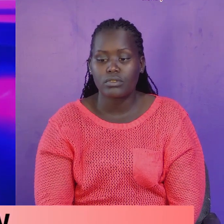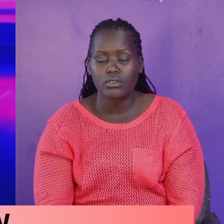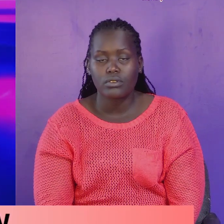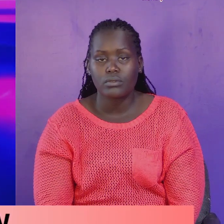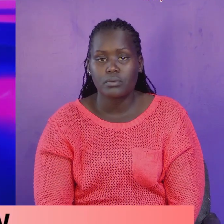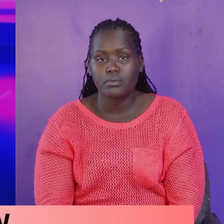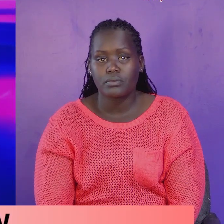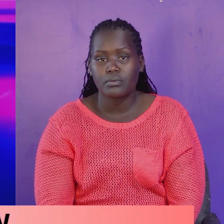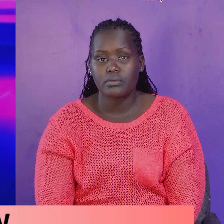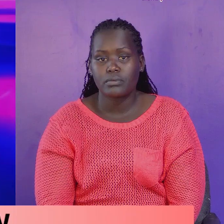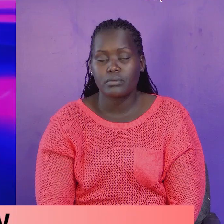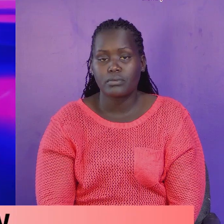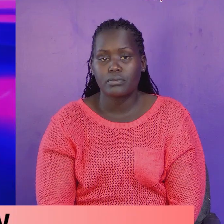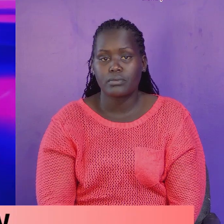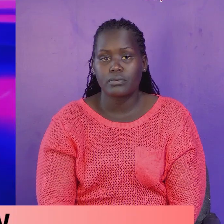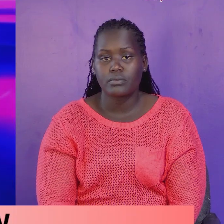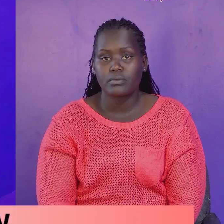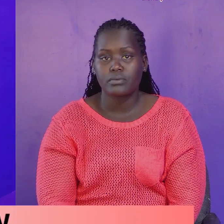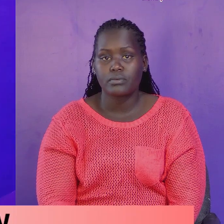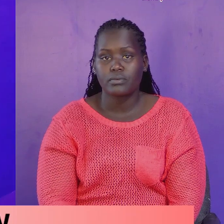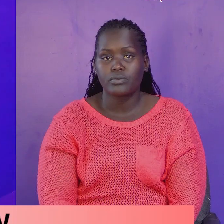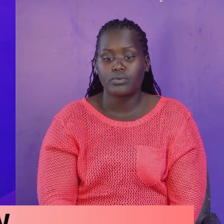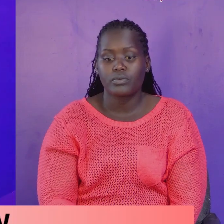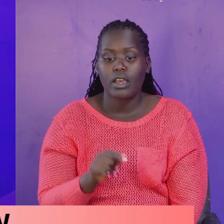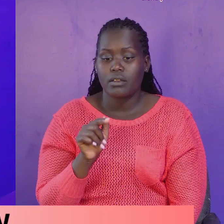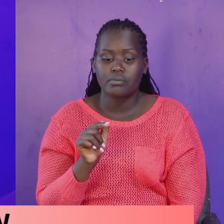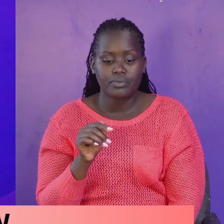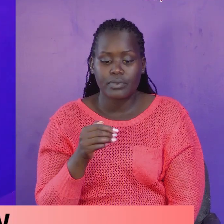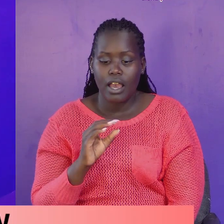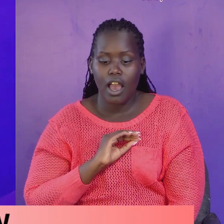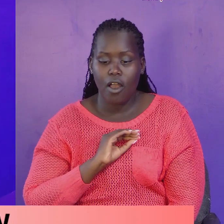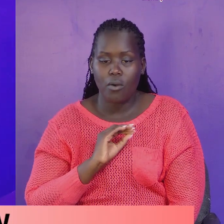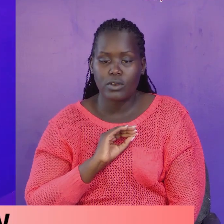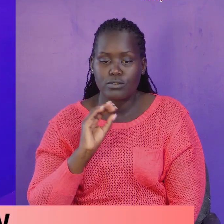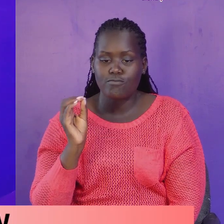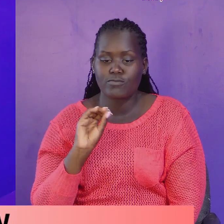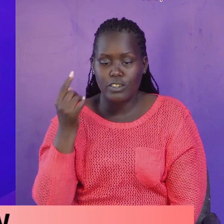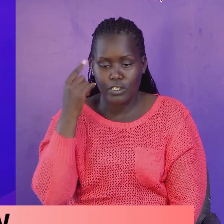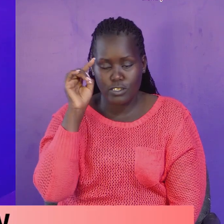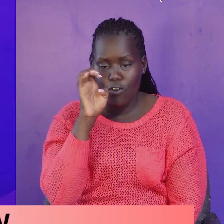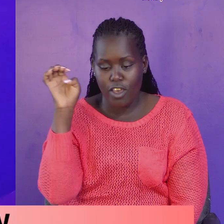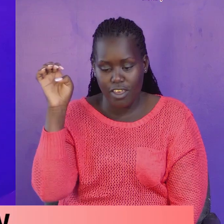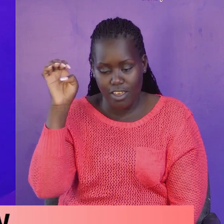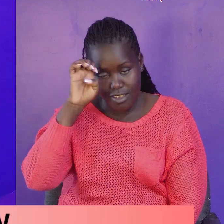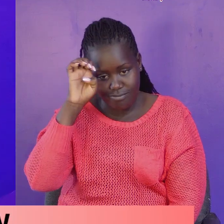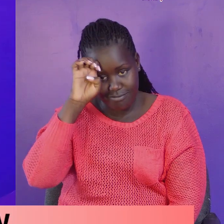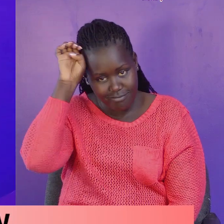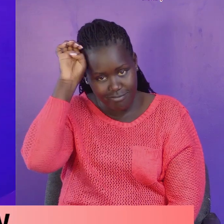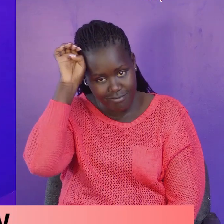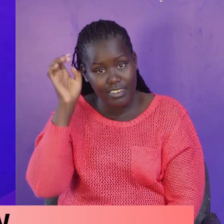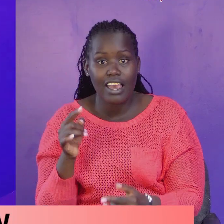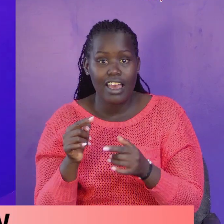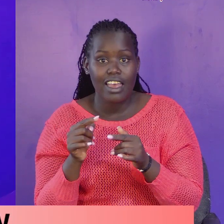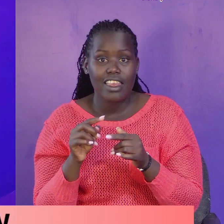Yeah. Magertu Alemu. That one is not ours. It is theirs. Ethiopian also. Then the third is